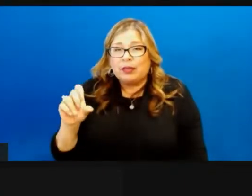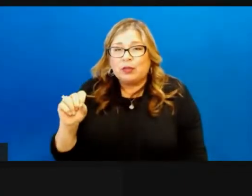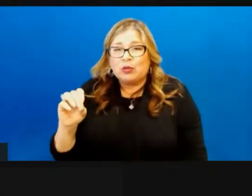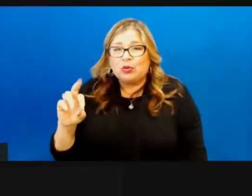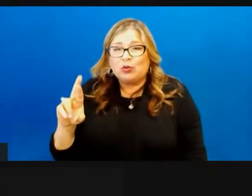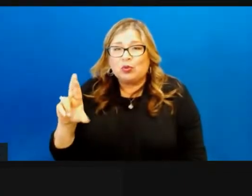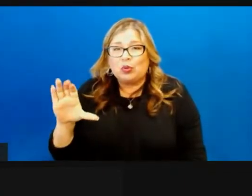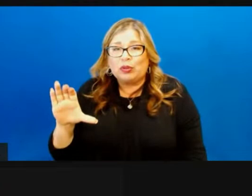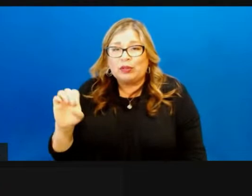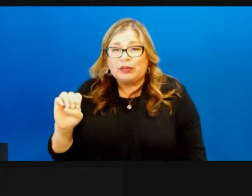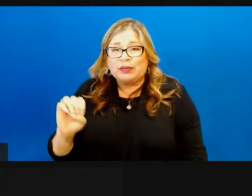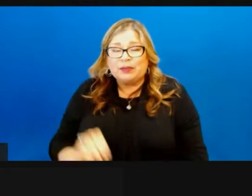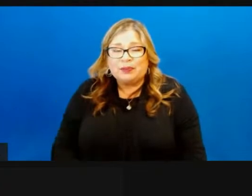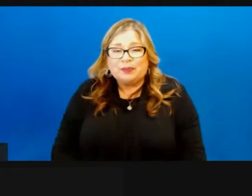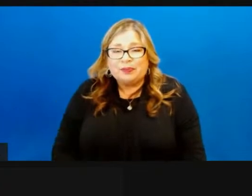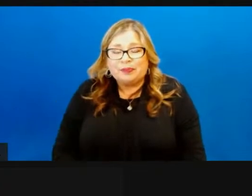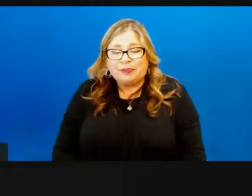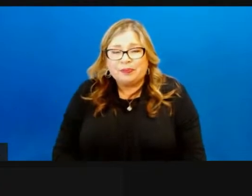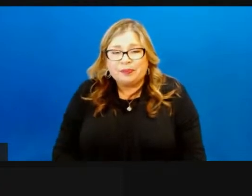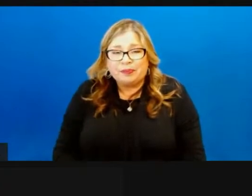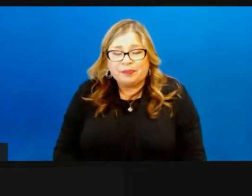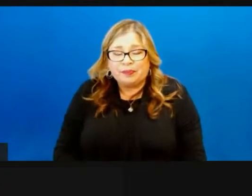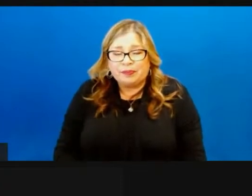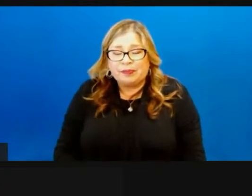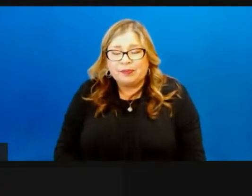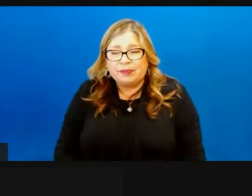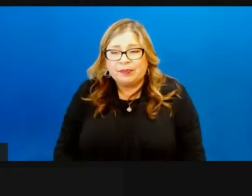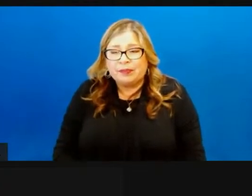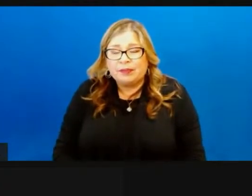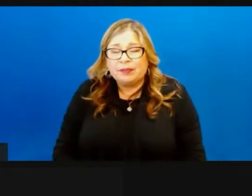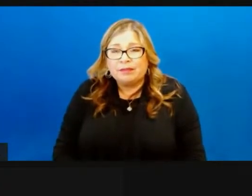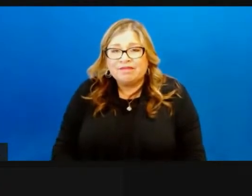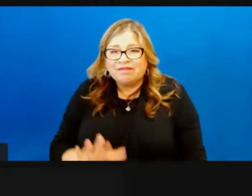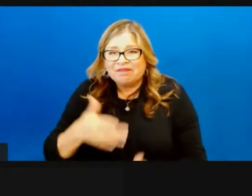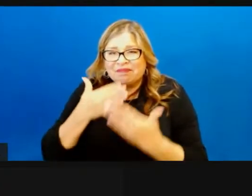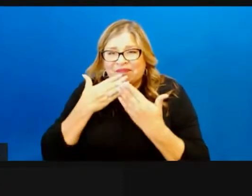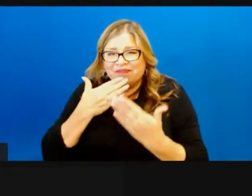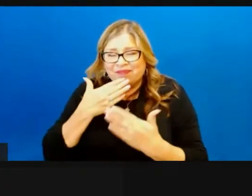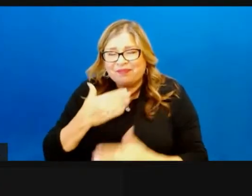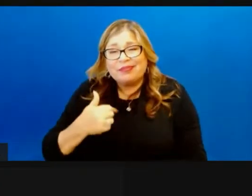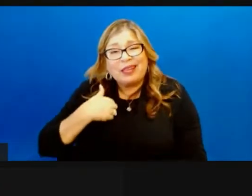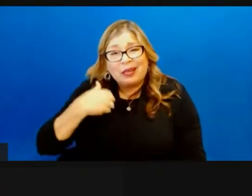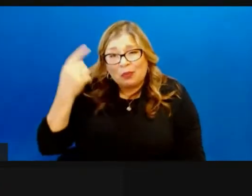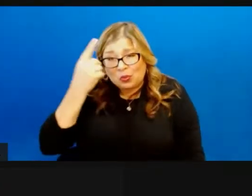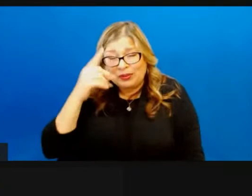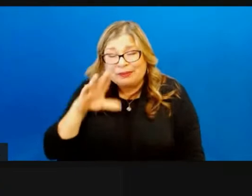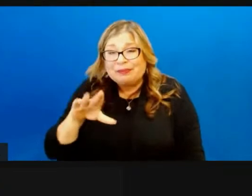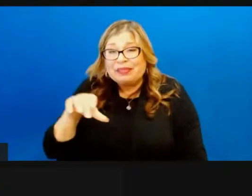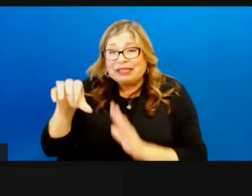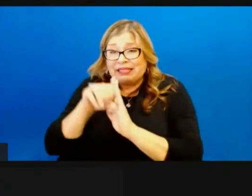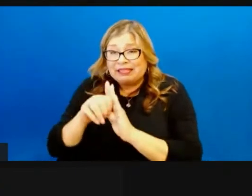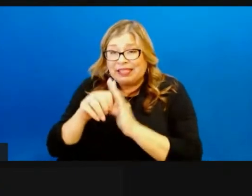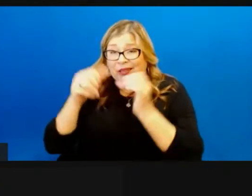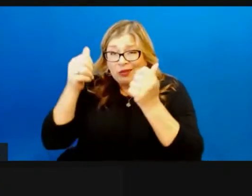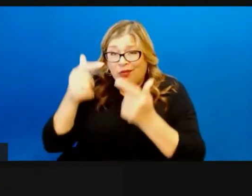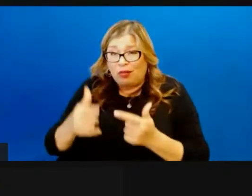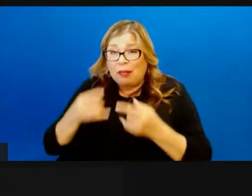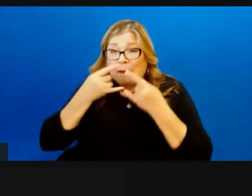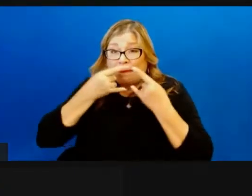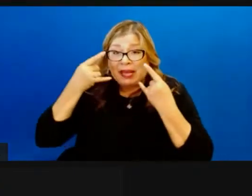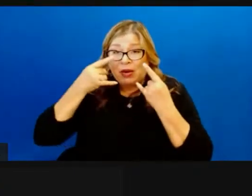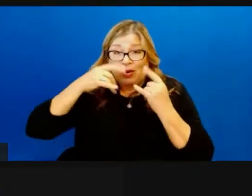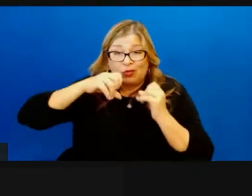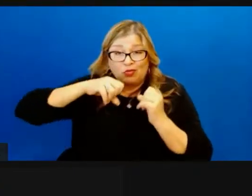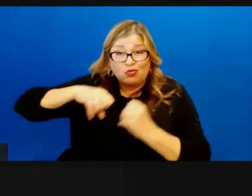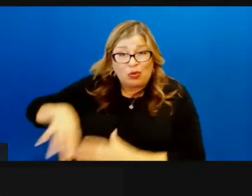Thank you. I was wondering if the statewide mask mandate drops, will individual districts still reserve the right to keep